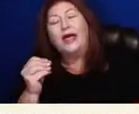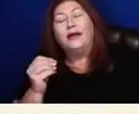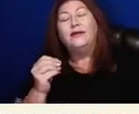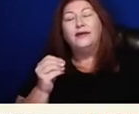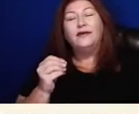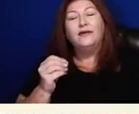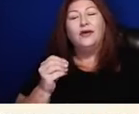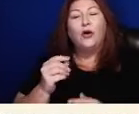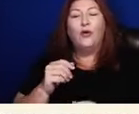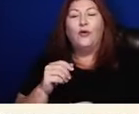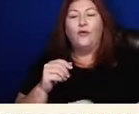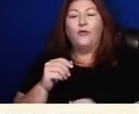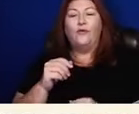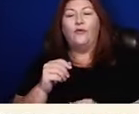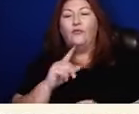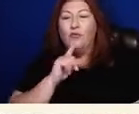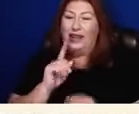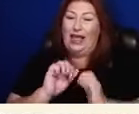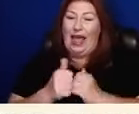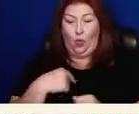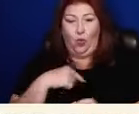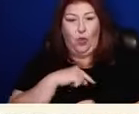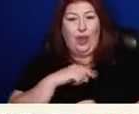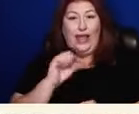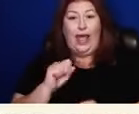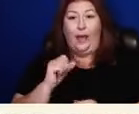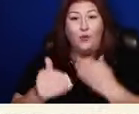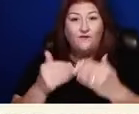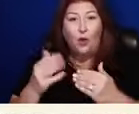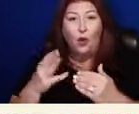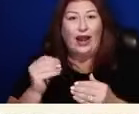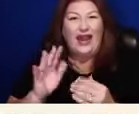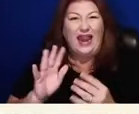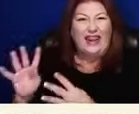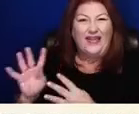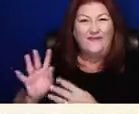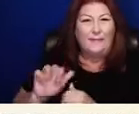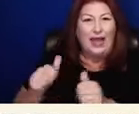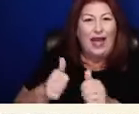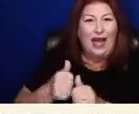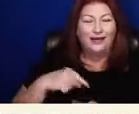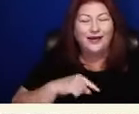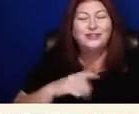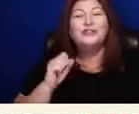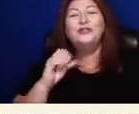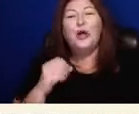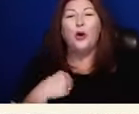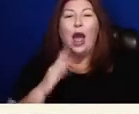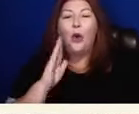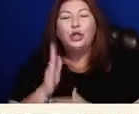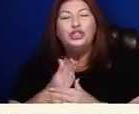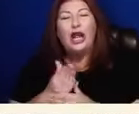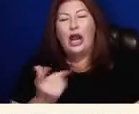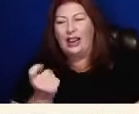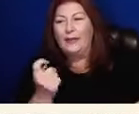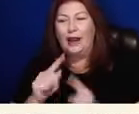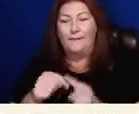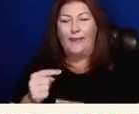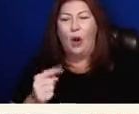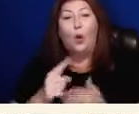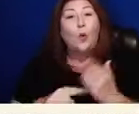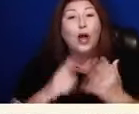is and how we can move forward and leave it behind us, right? So I'm going to share a little bit about what